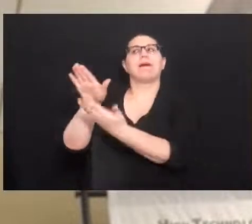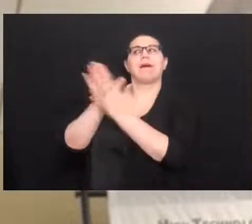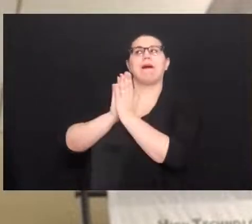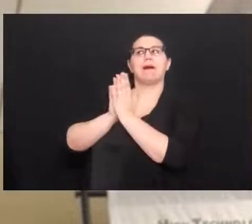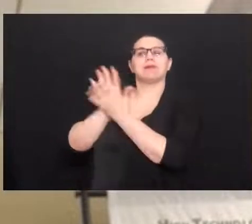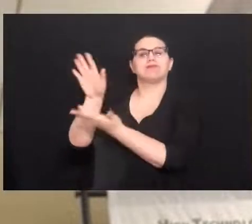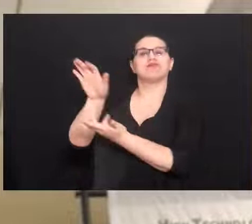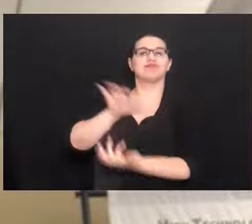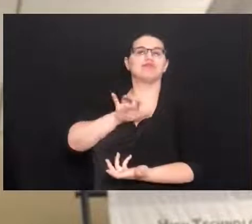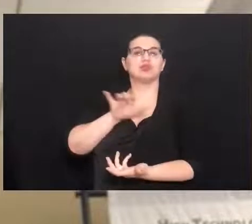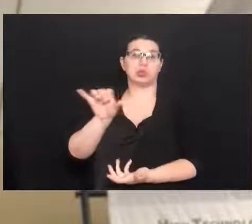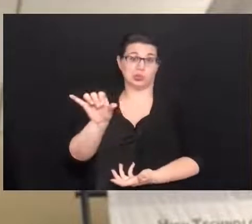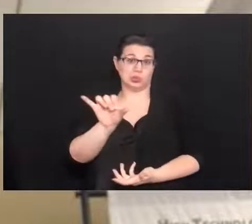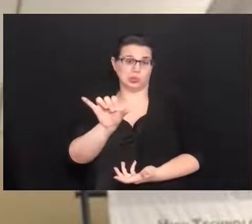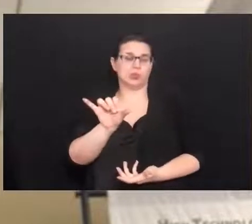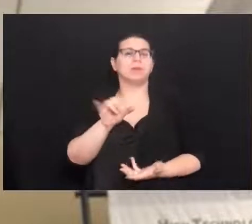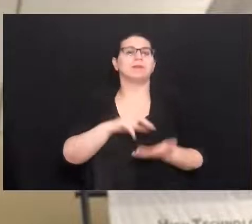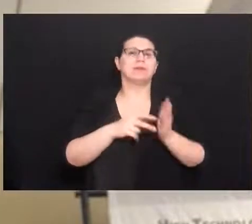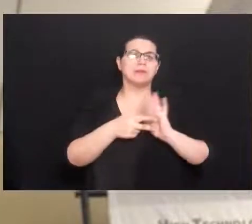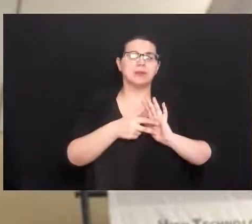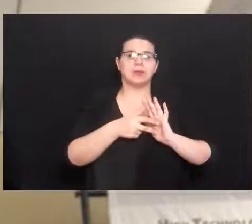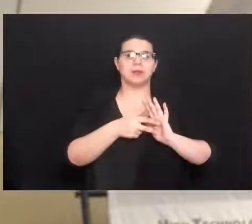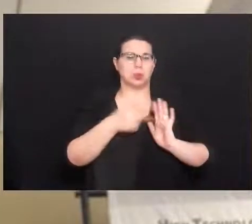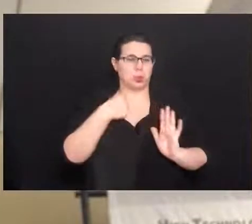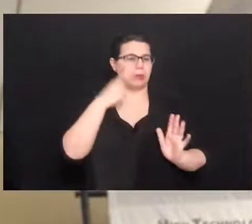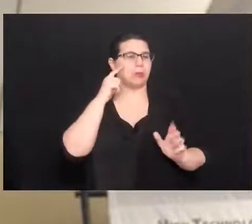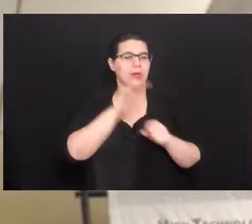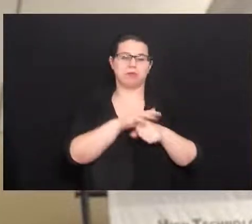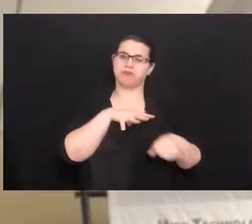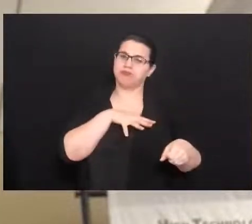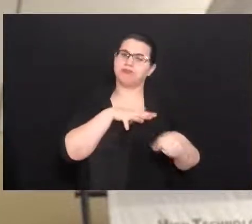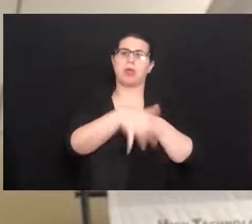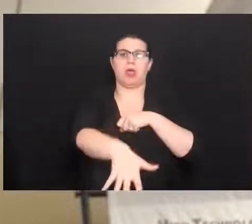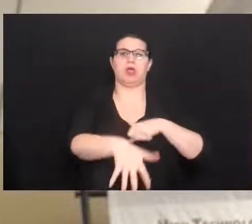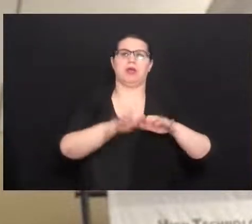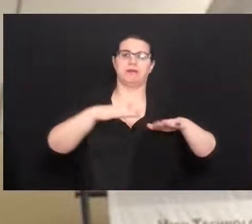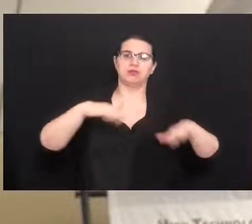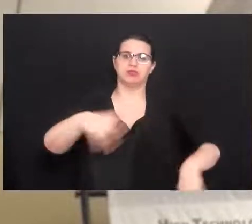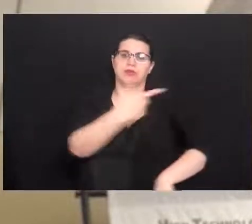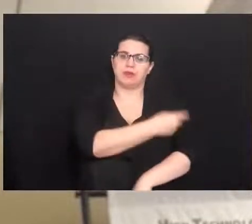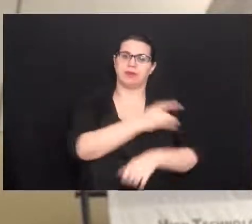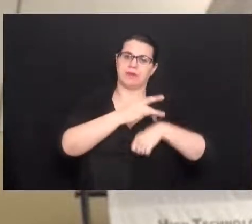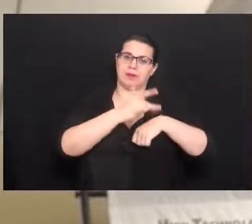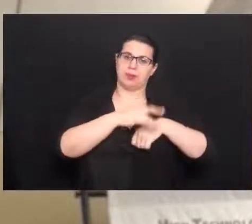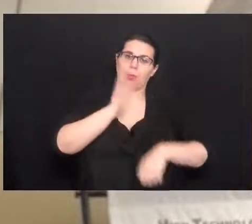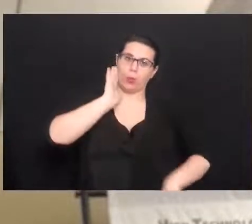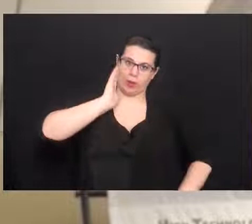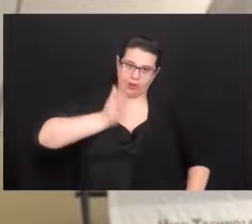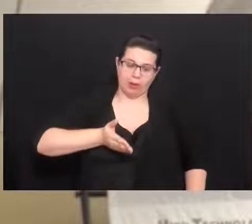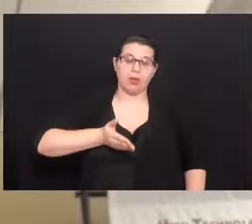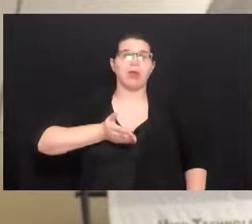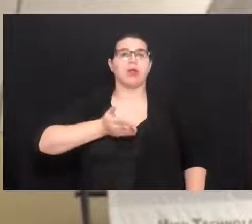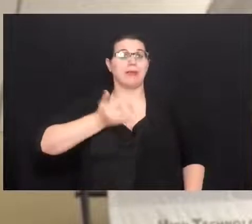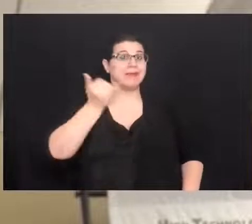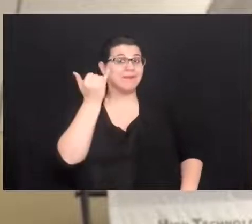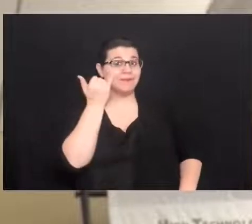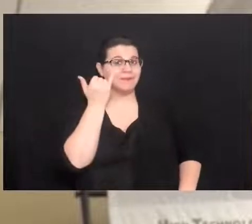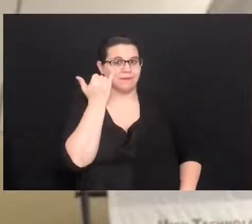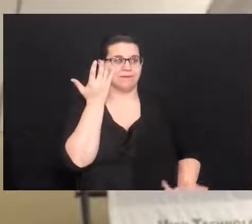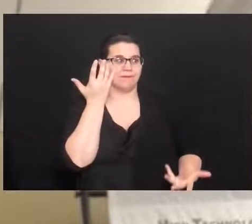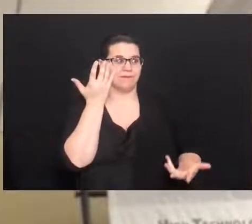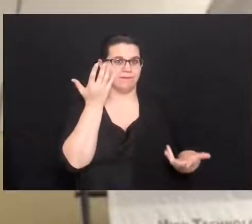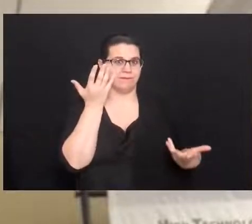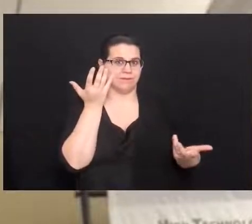well. So we believe we will have plenty of doses available for those children that need to